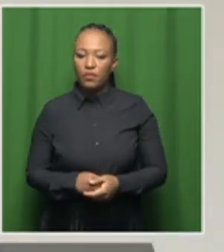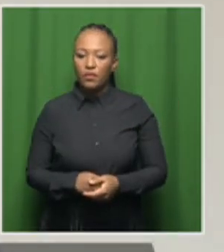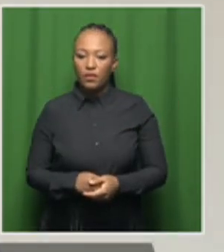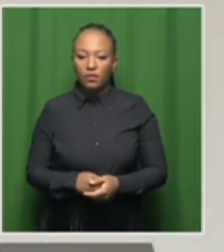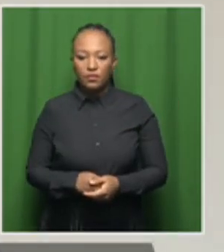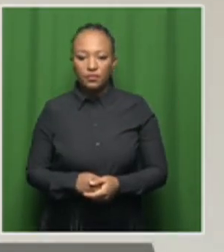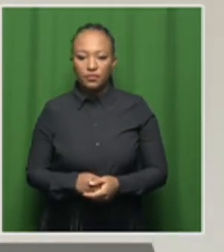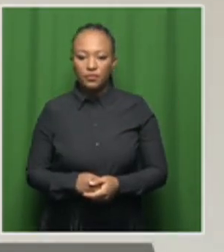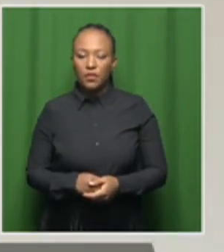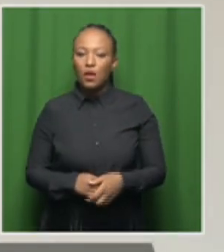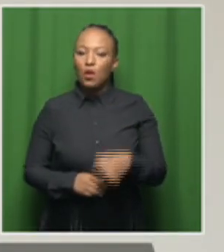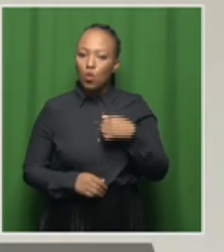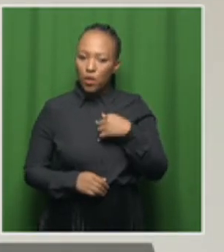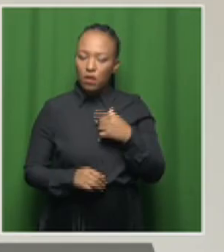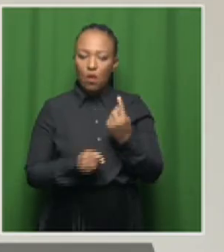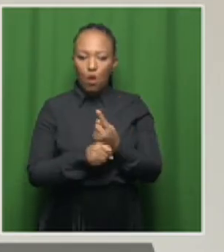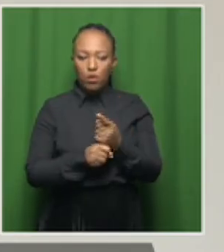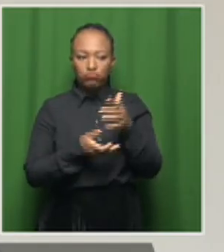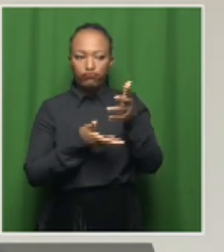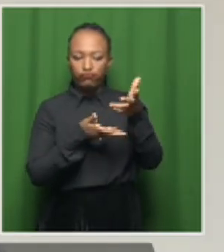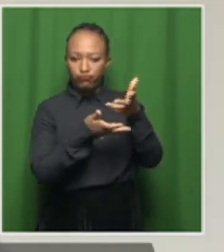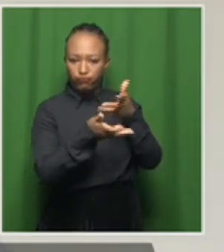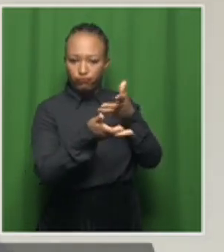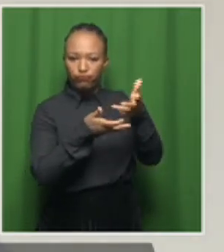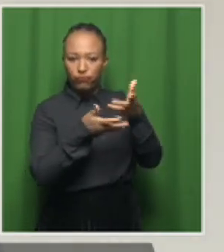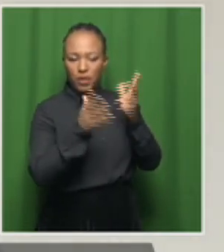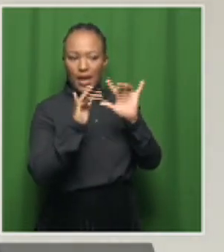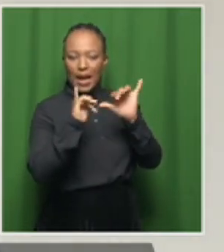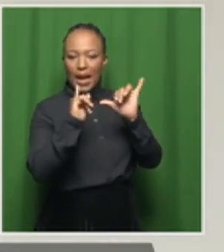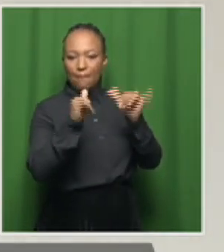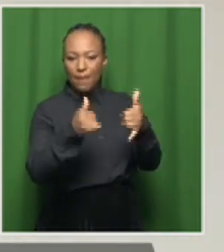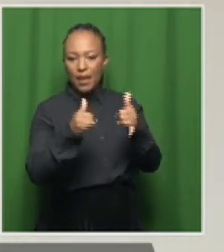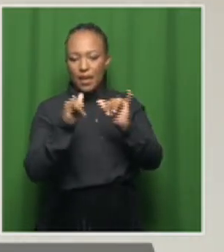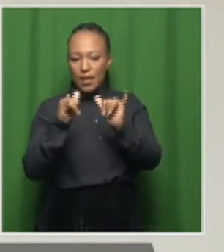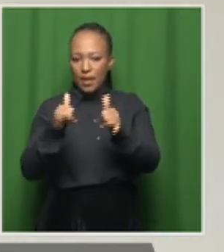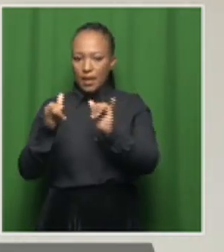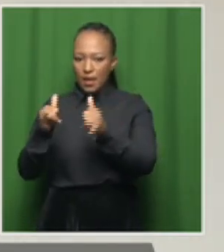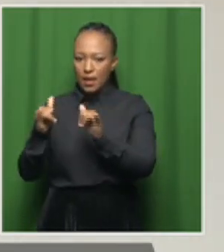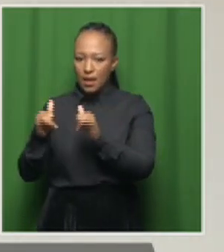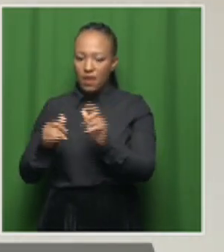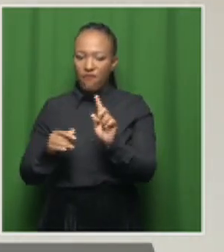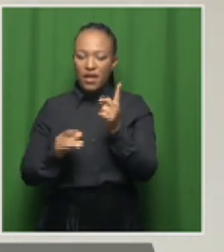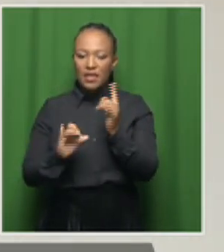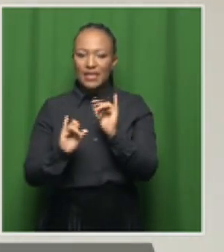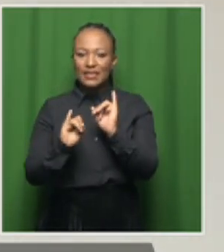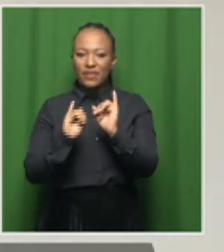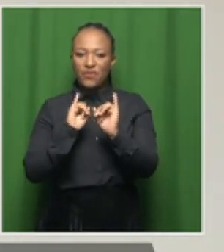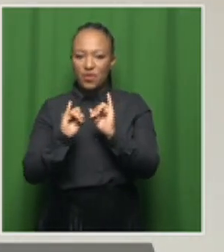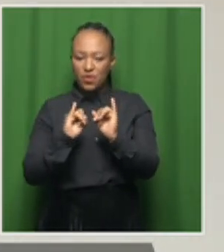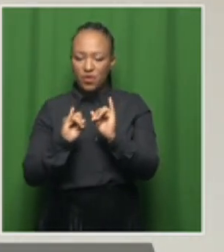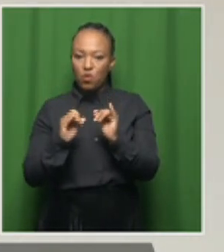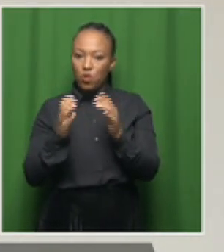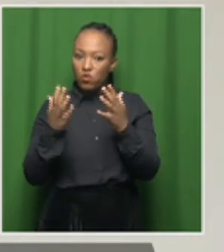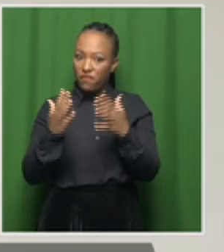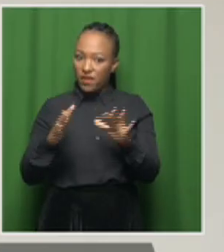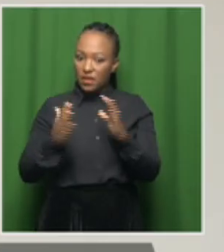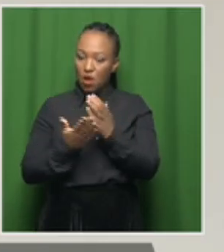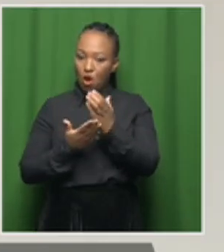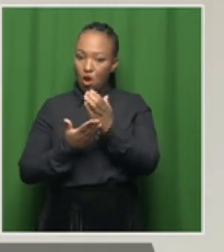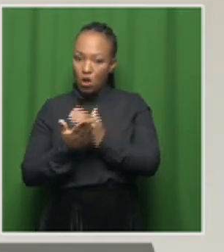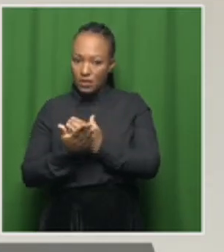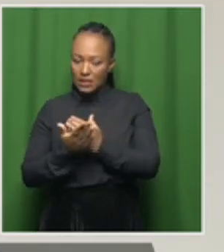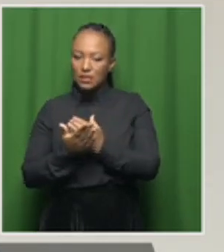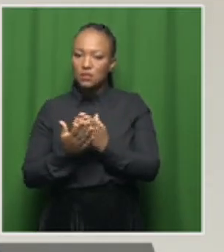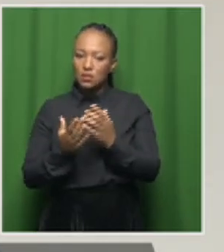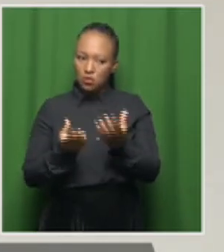with employers, right? So one of our promises is that first interview when you finish our courses. We need to make sure that every